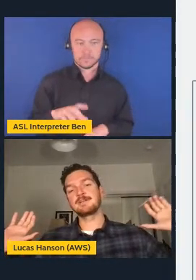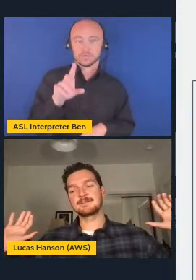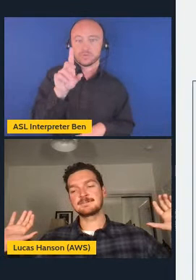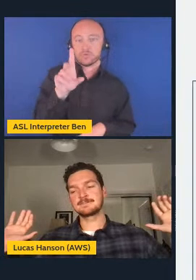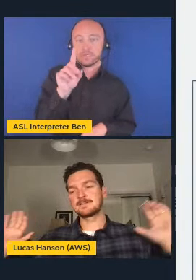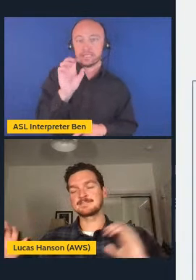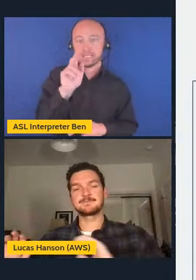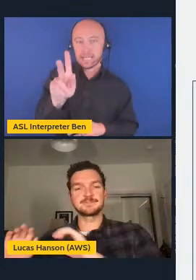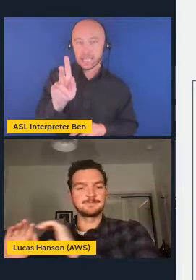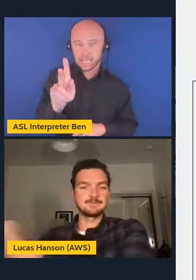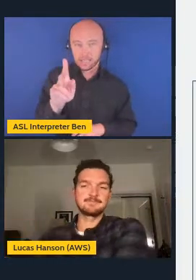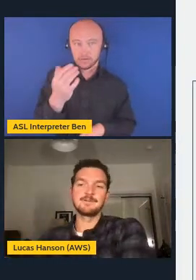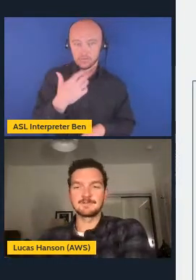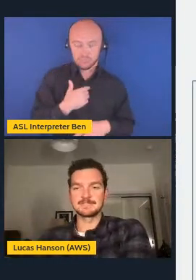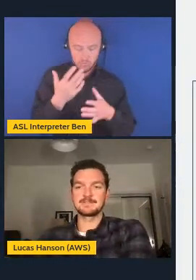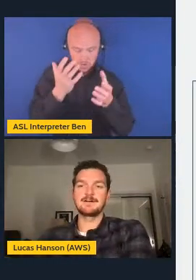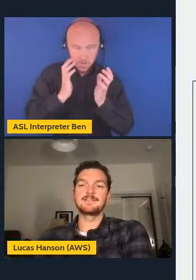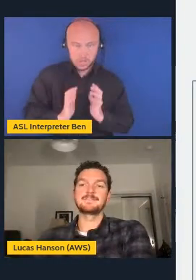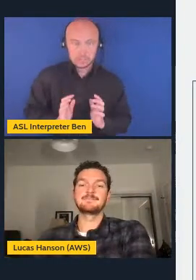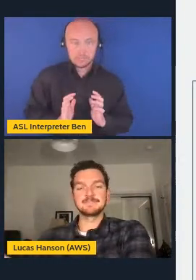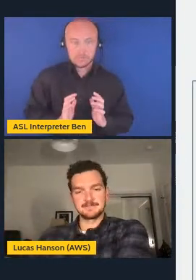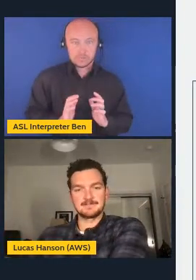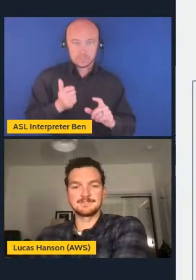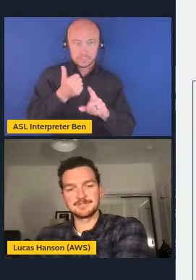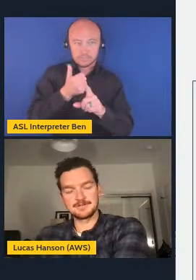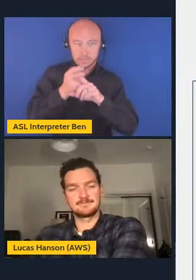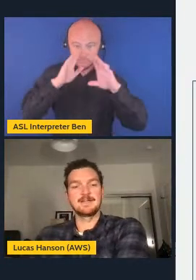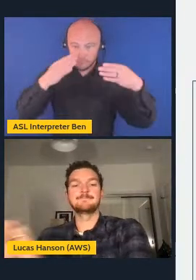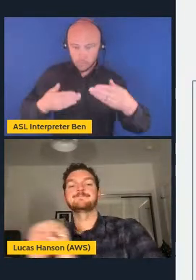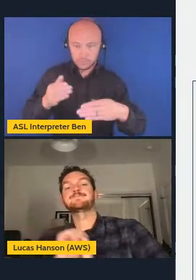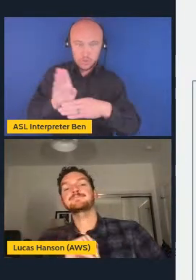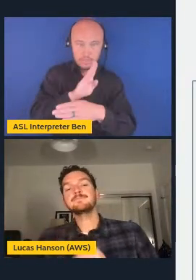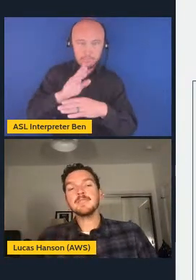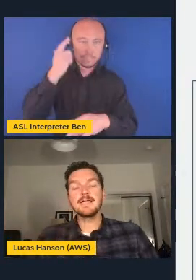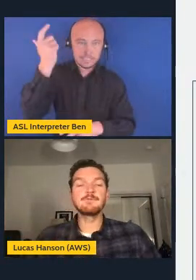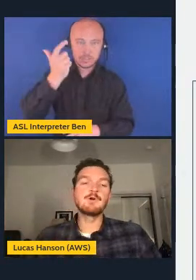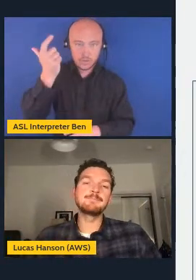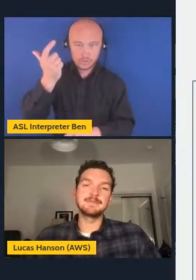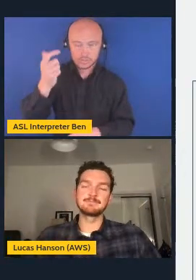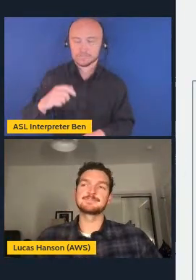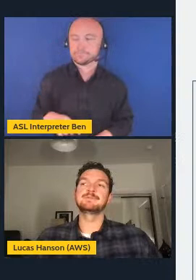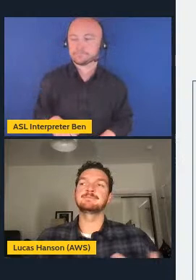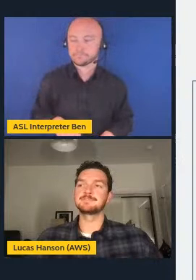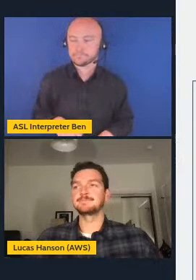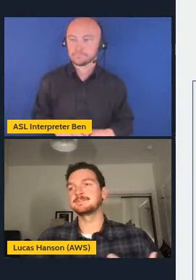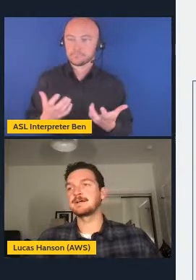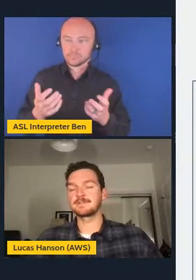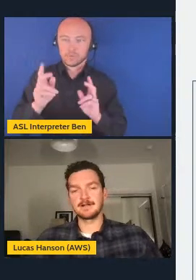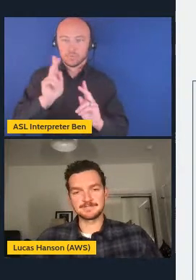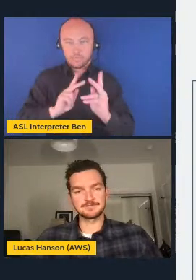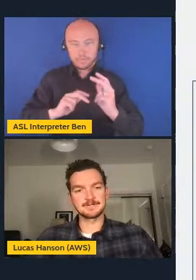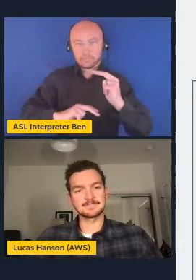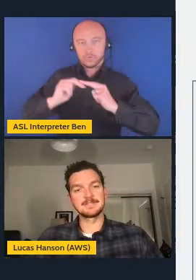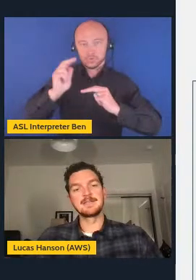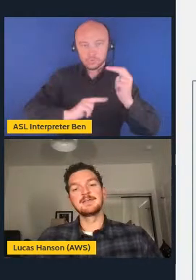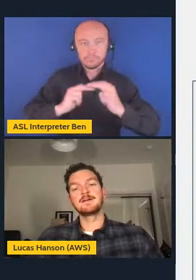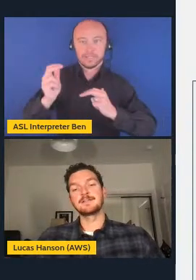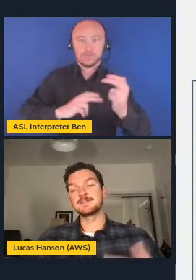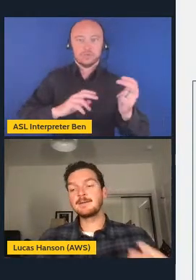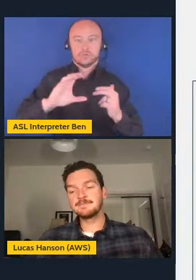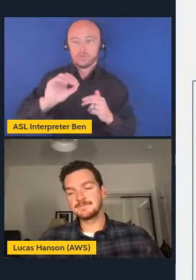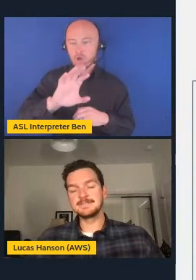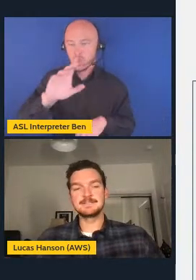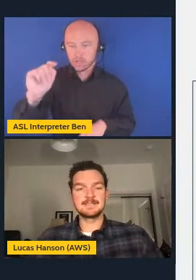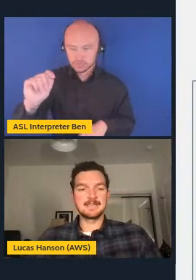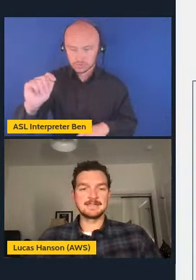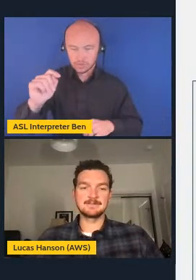we want customers to be able to focus on the business logic, right? And we want people to be able to build out constructs on